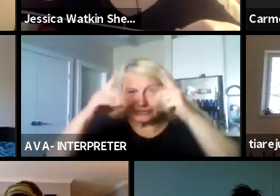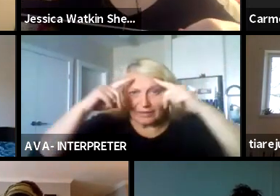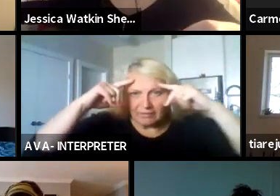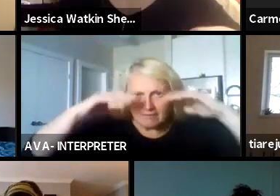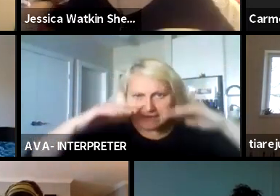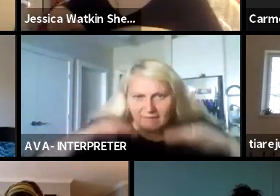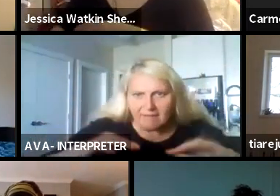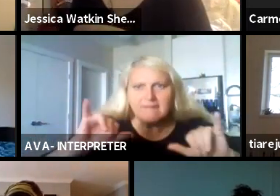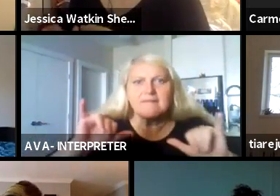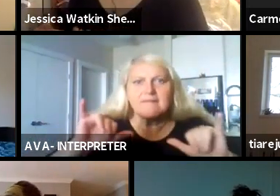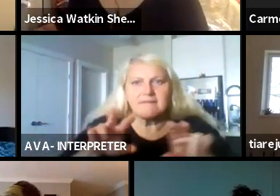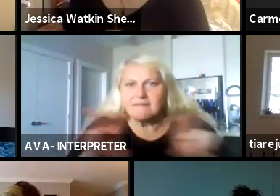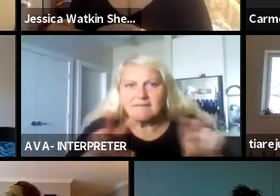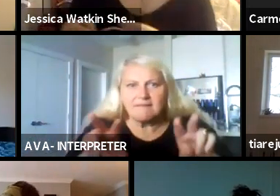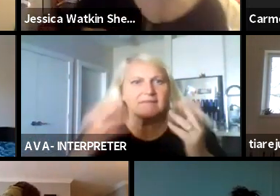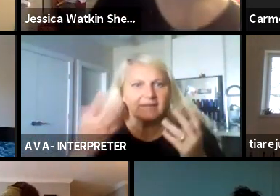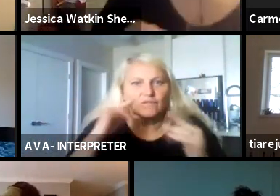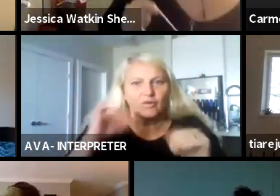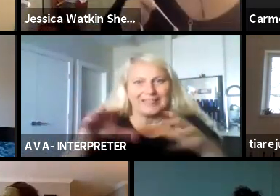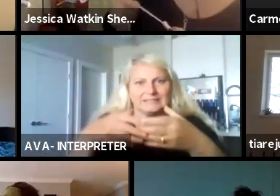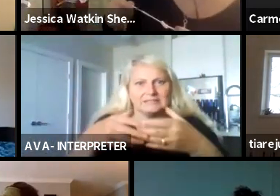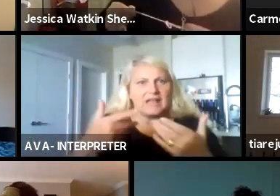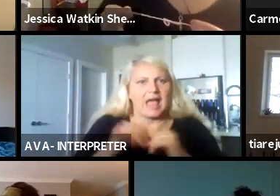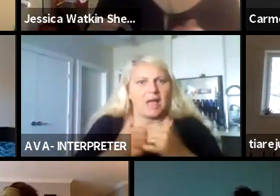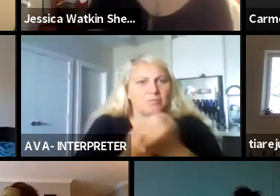how to support this space.